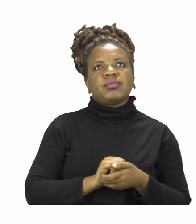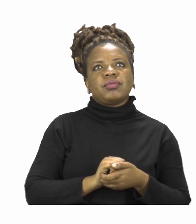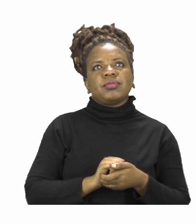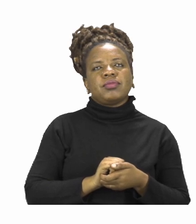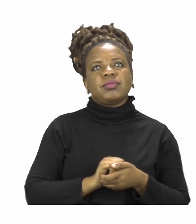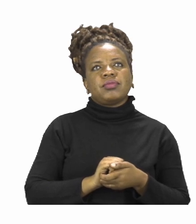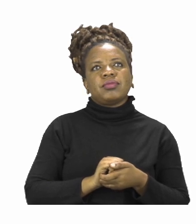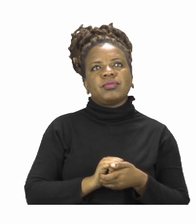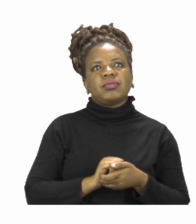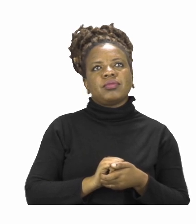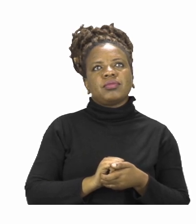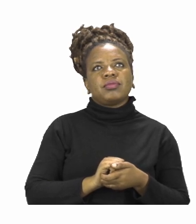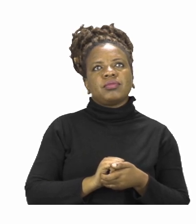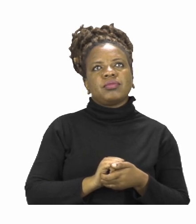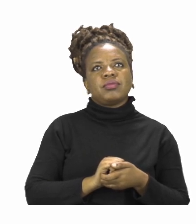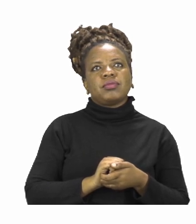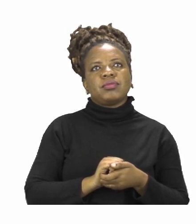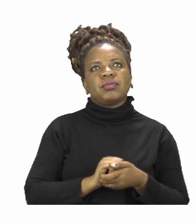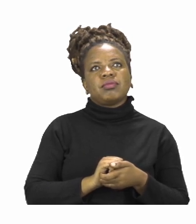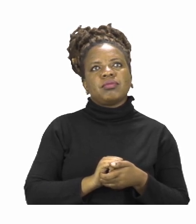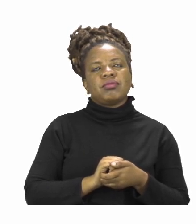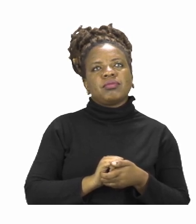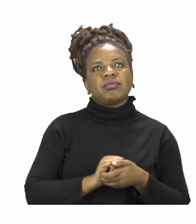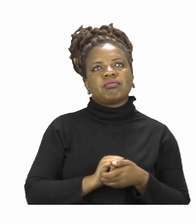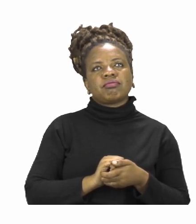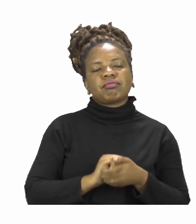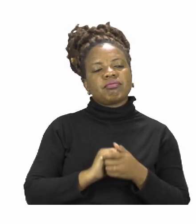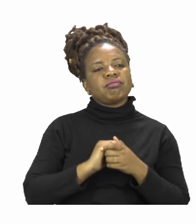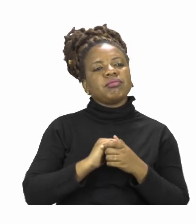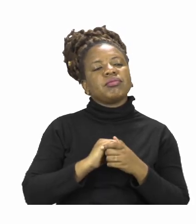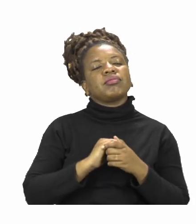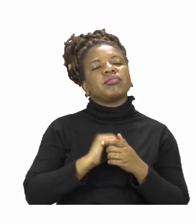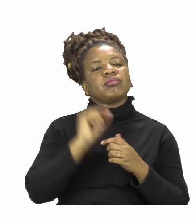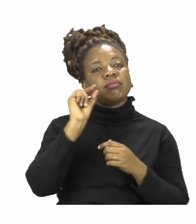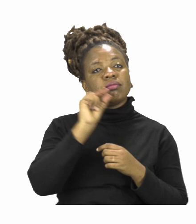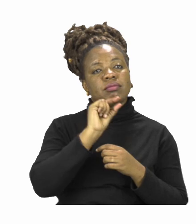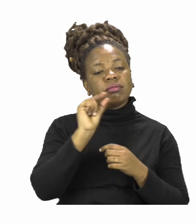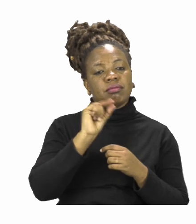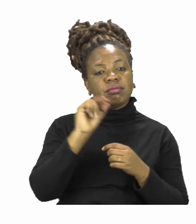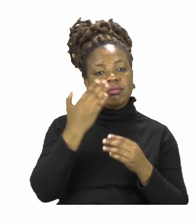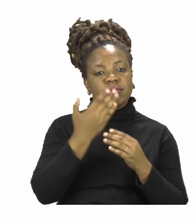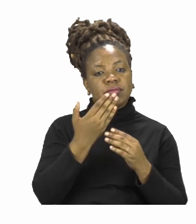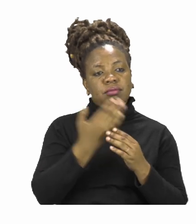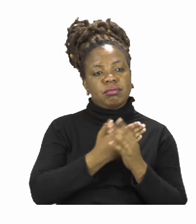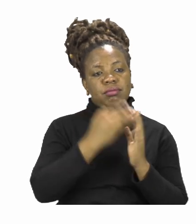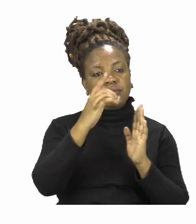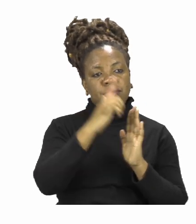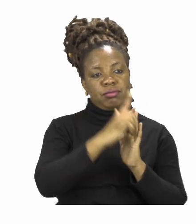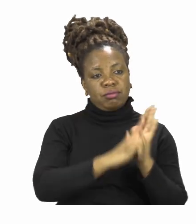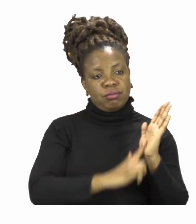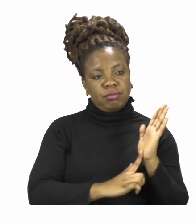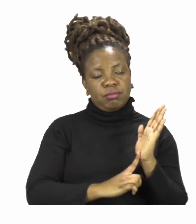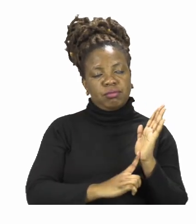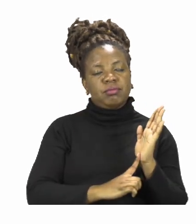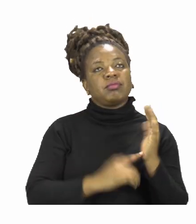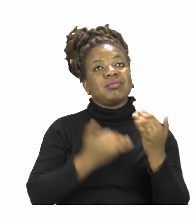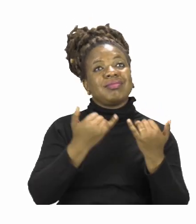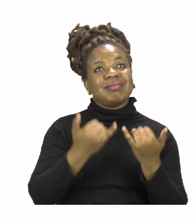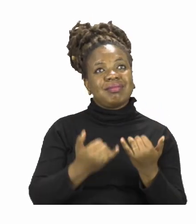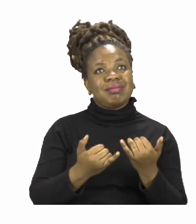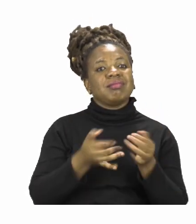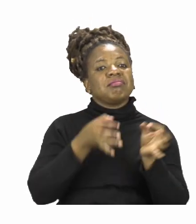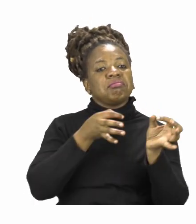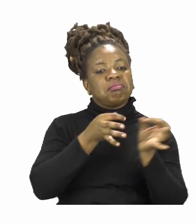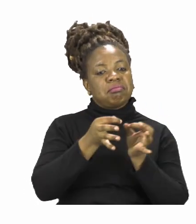So, now that we have discussed all the words, we now want to say what each of them mean.